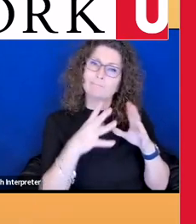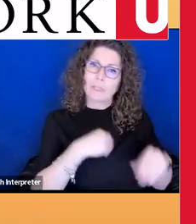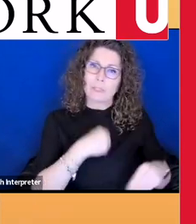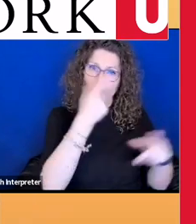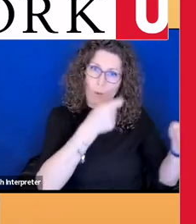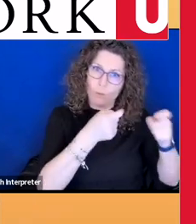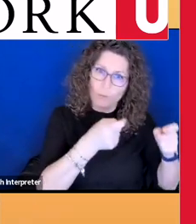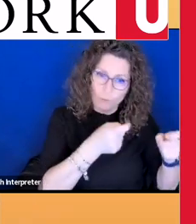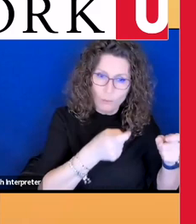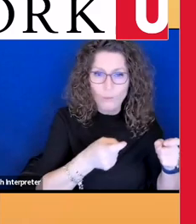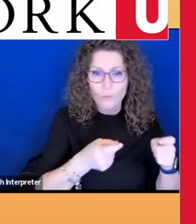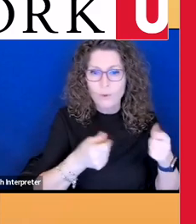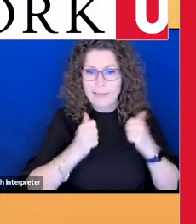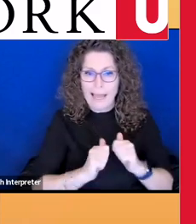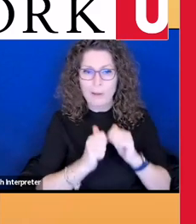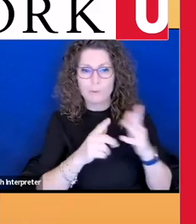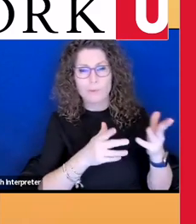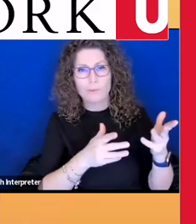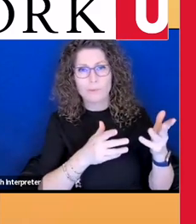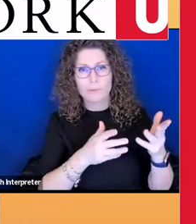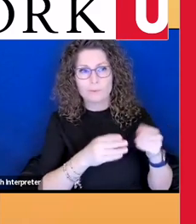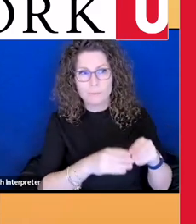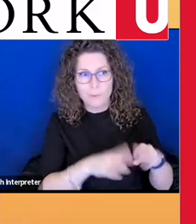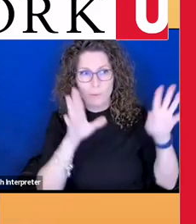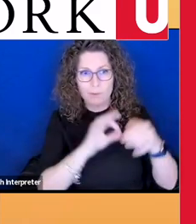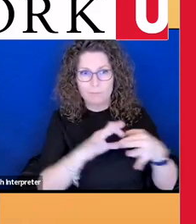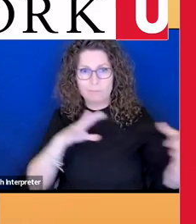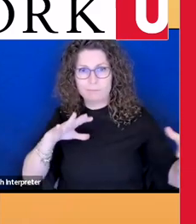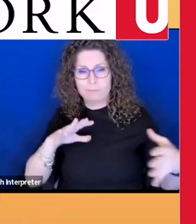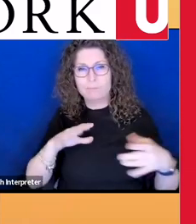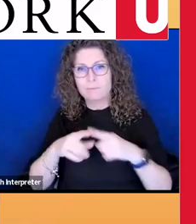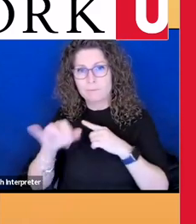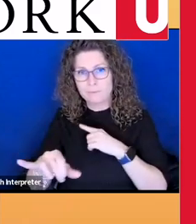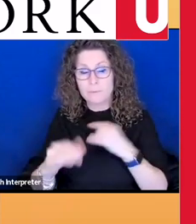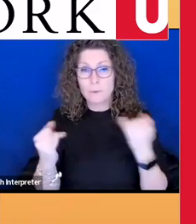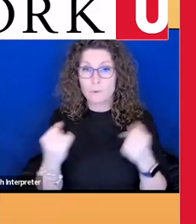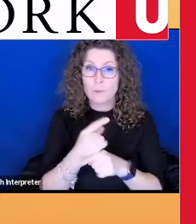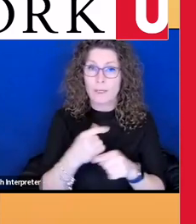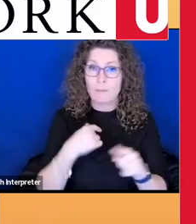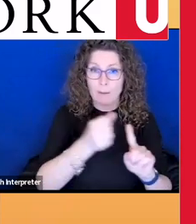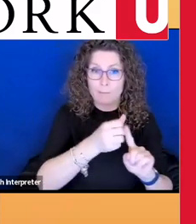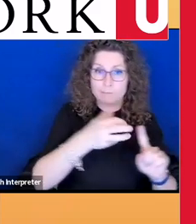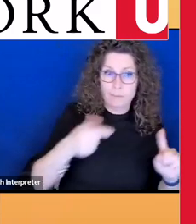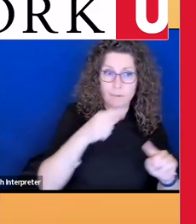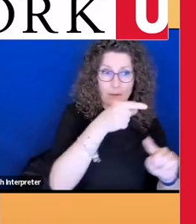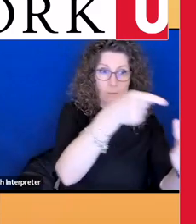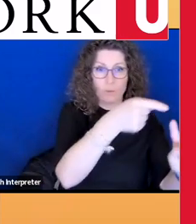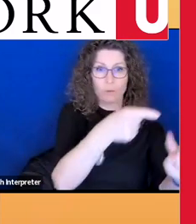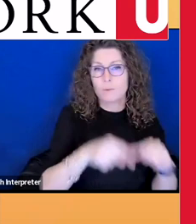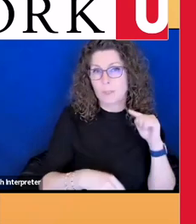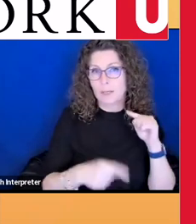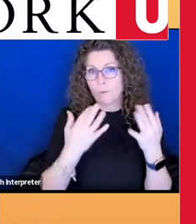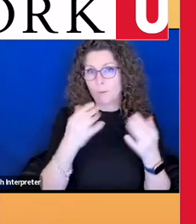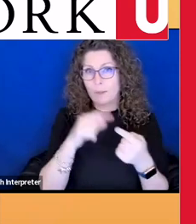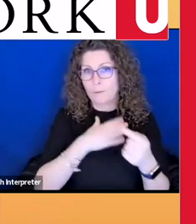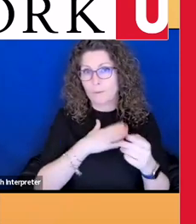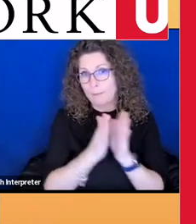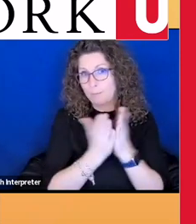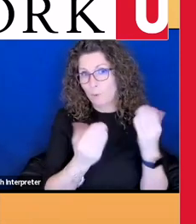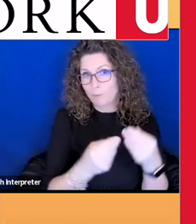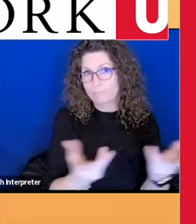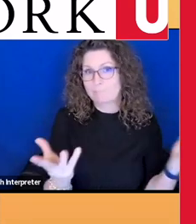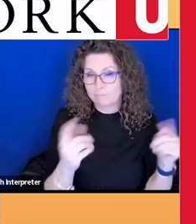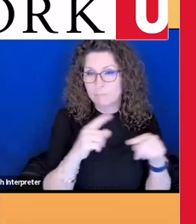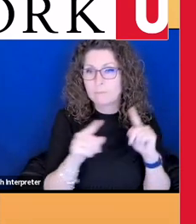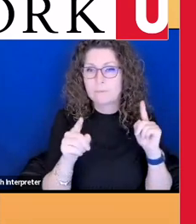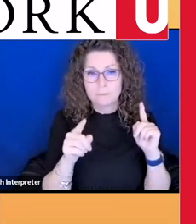of solidarity. Today, I don't have the space to elaborate this point, so you will have to wait until the book comes out, but I want